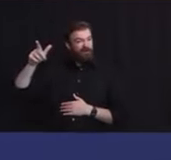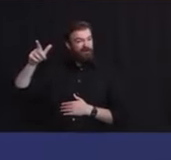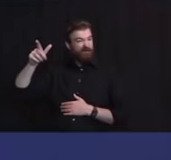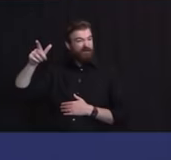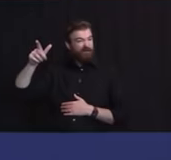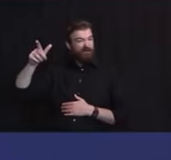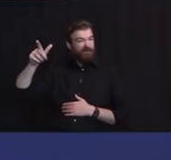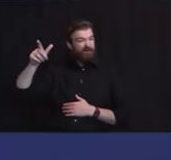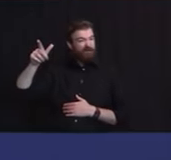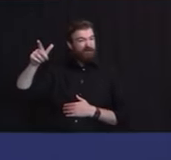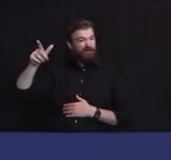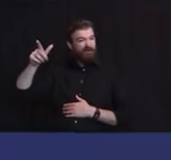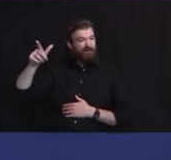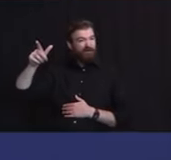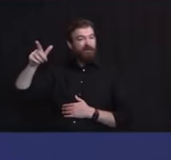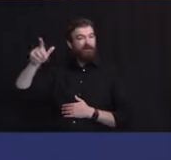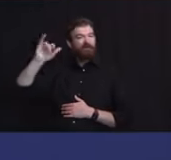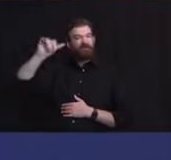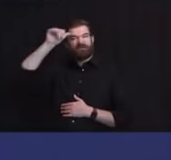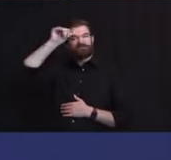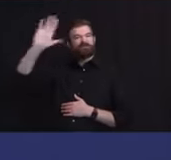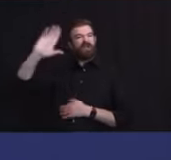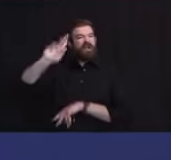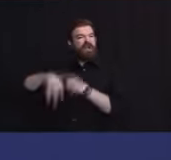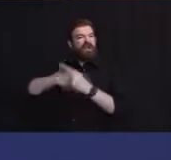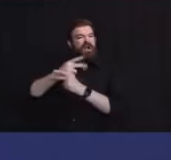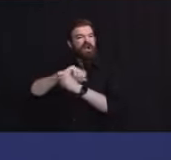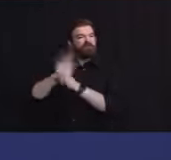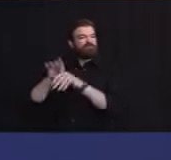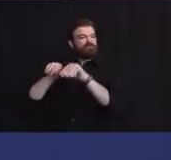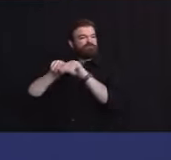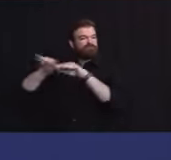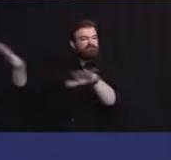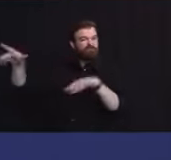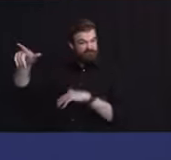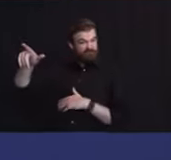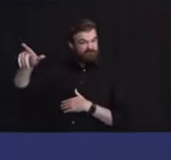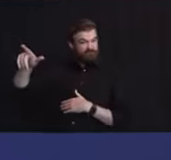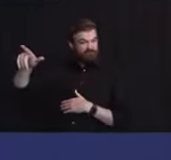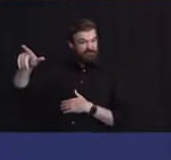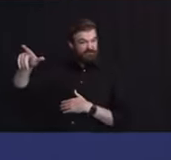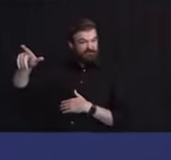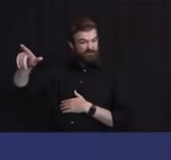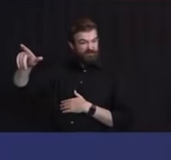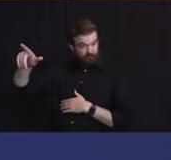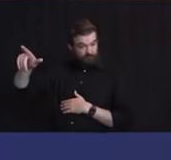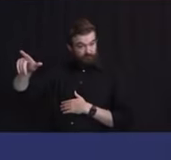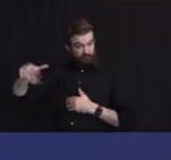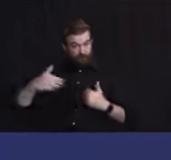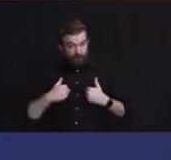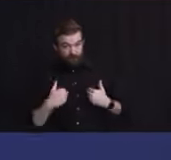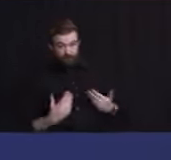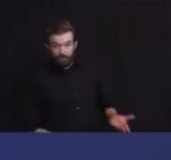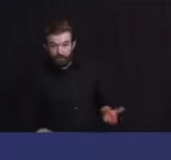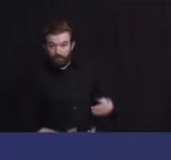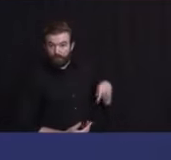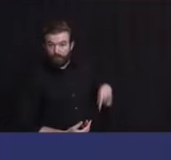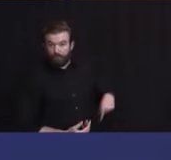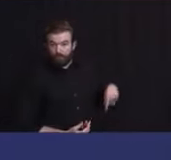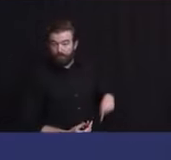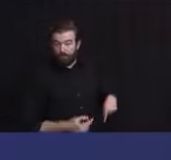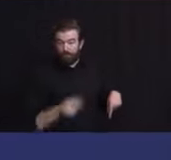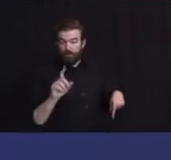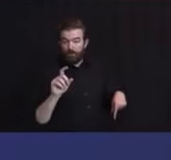Is there anywhere that you're... That it's what, sorry? That particular variant is present in the state, any area,